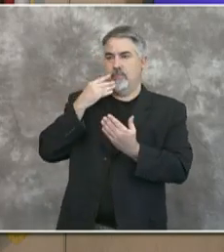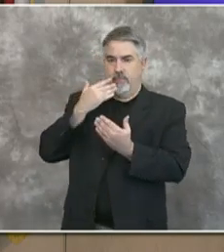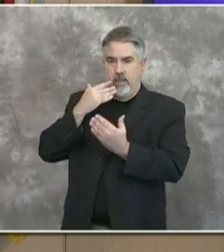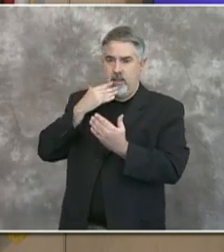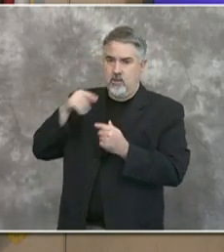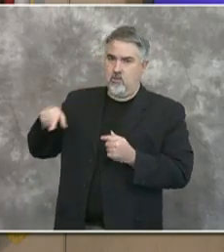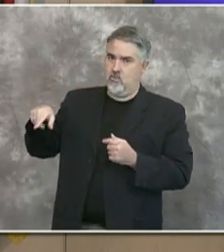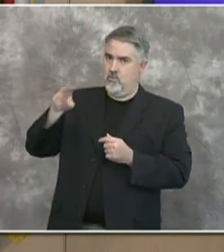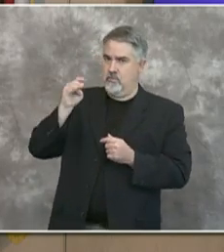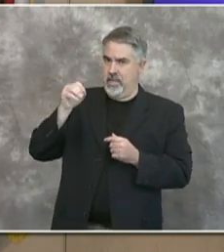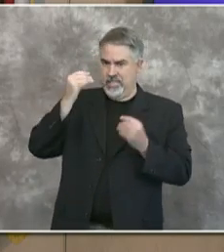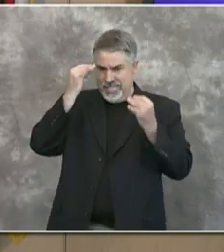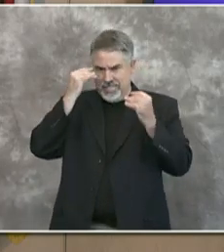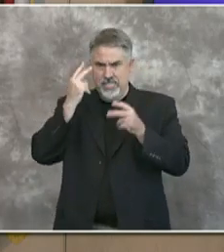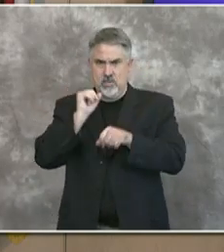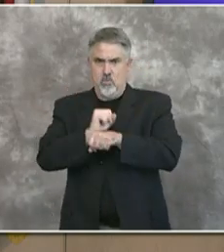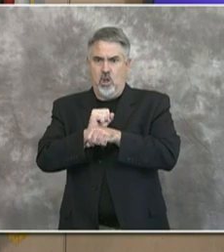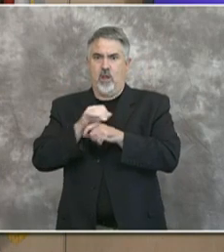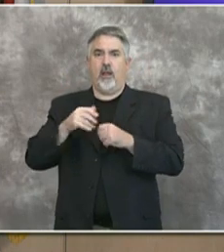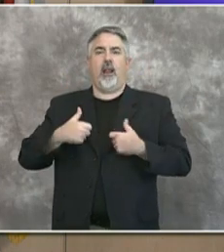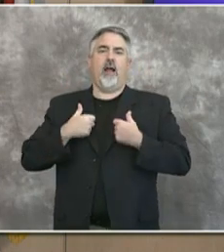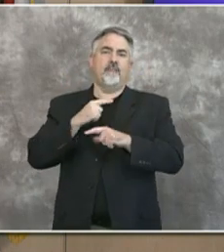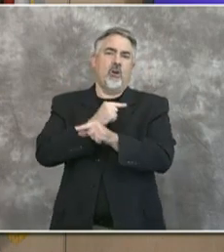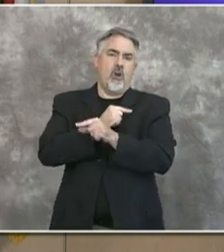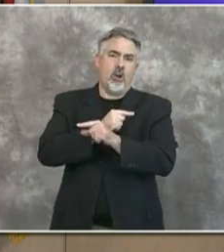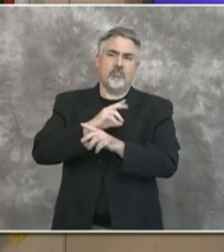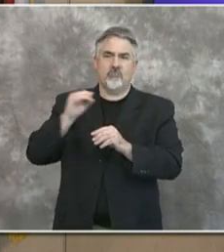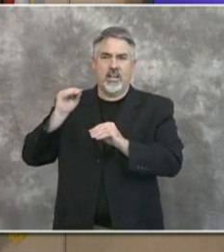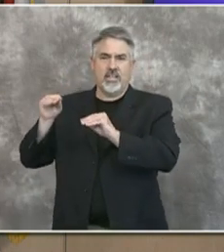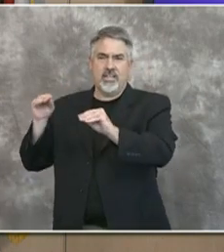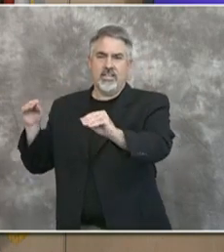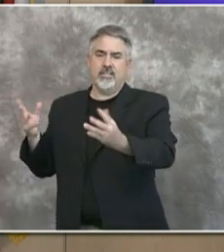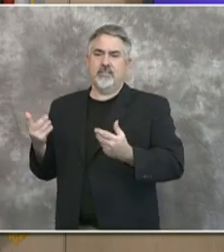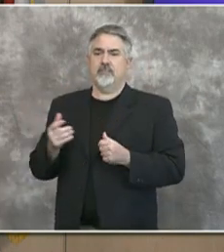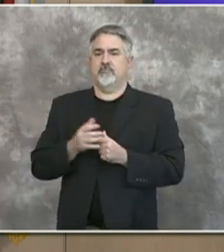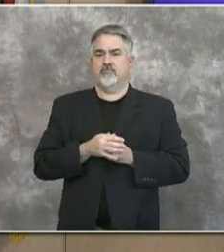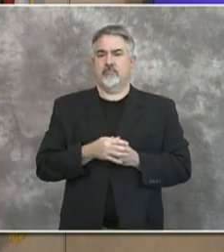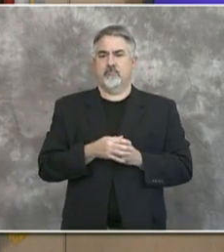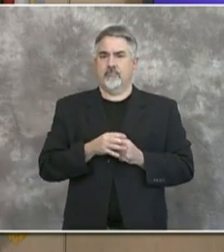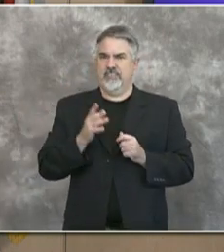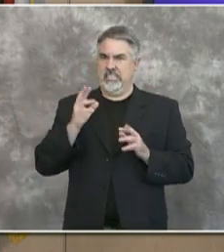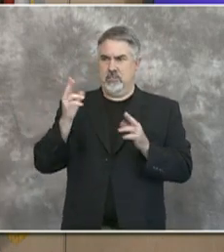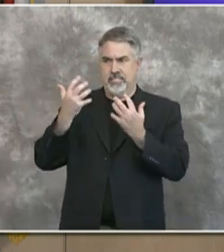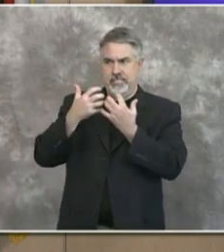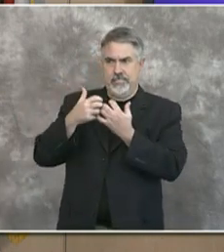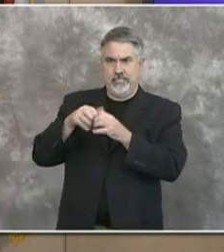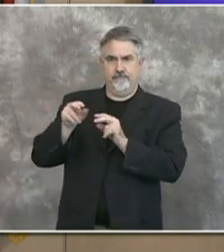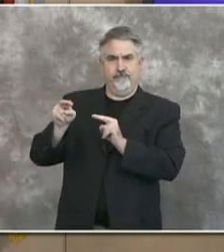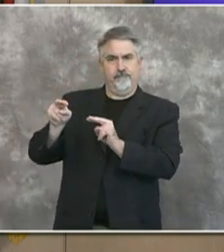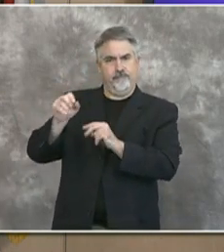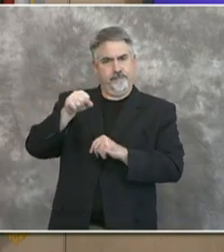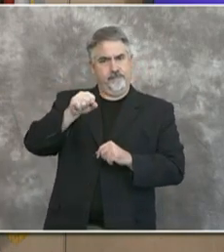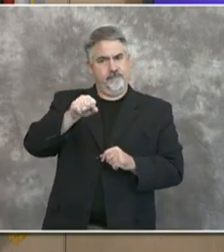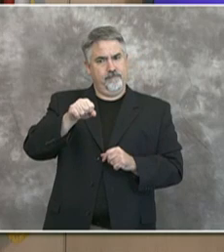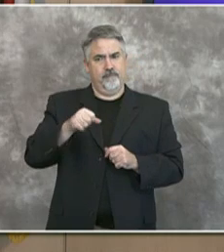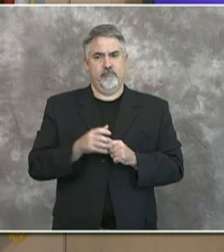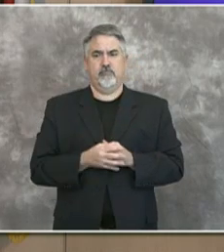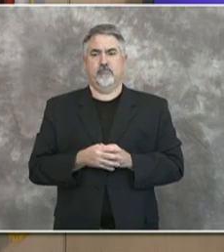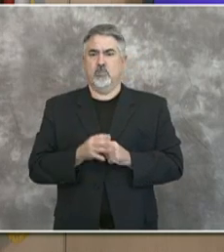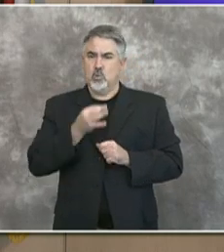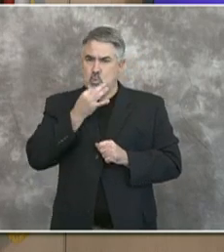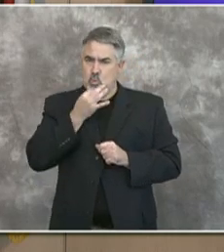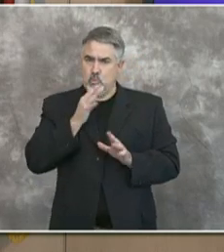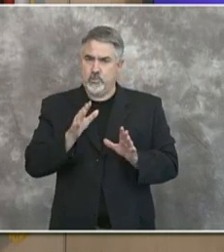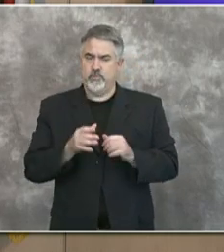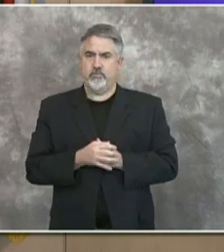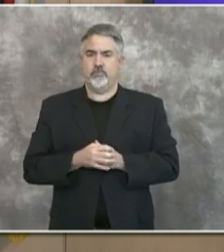grateful for their commitment to enforce that phased approach, and we hope to very soon be able to arrive at a situation where we can get